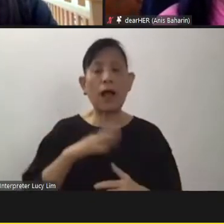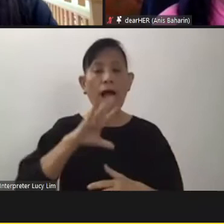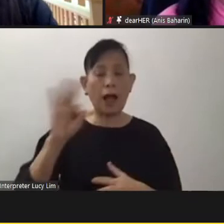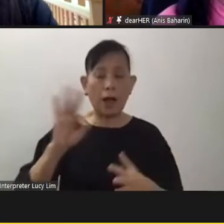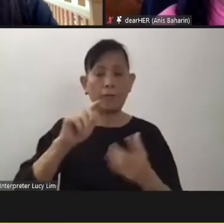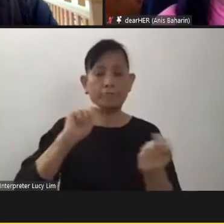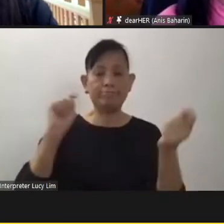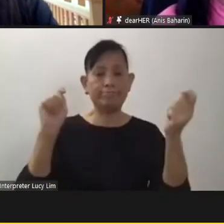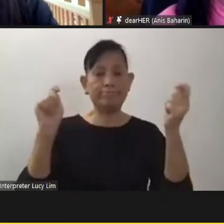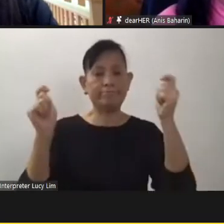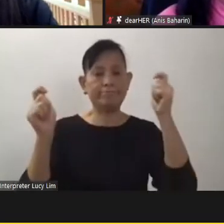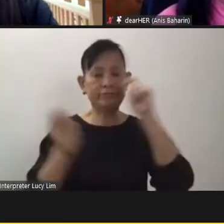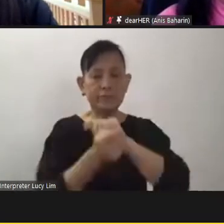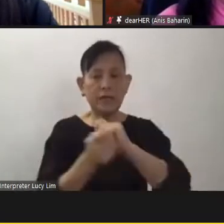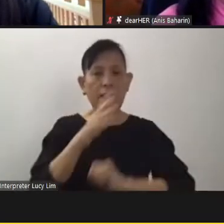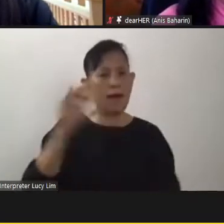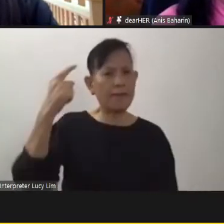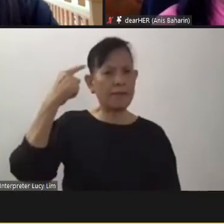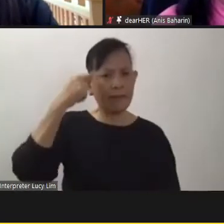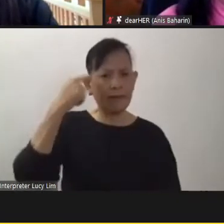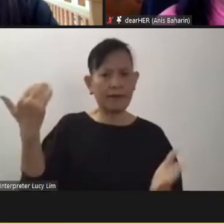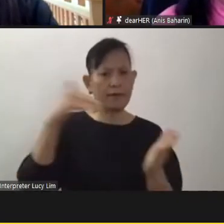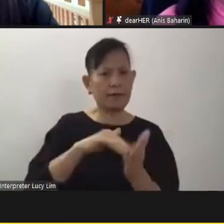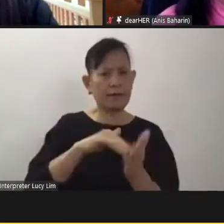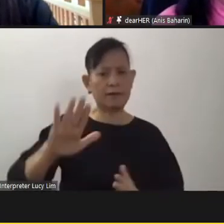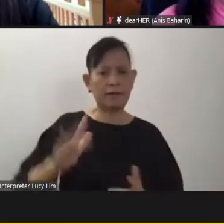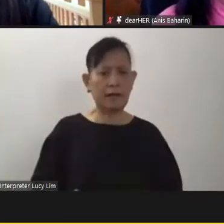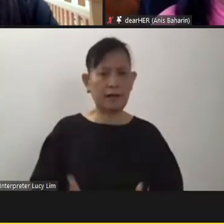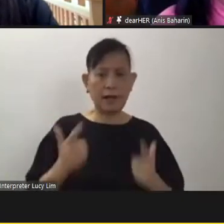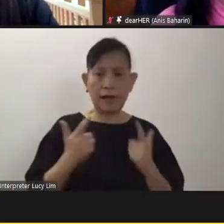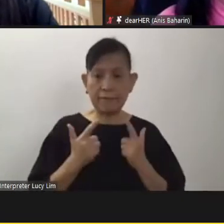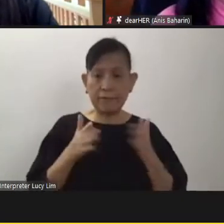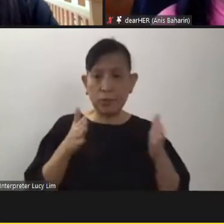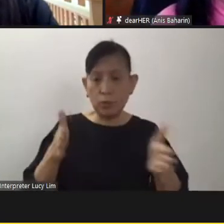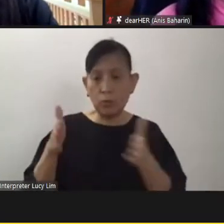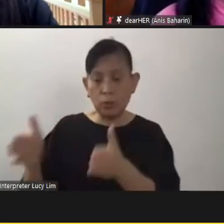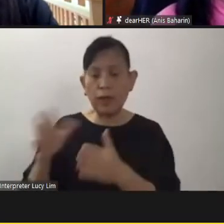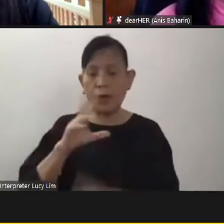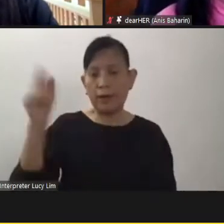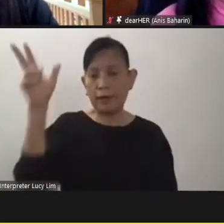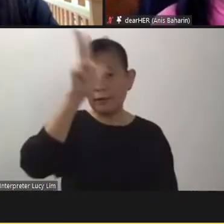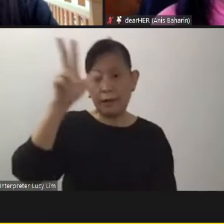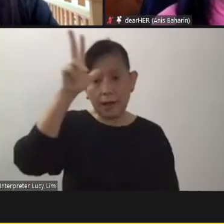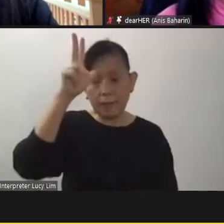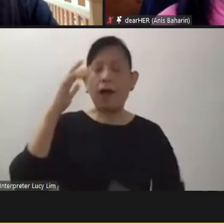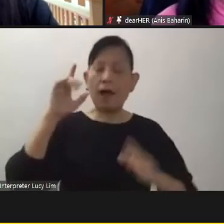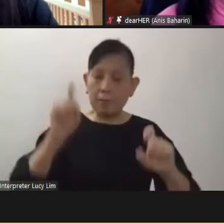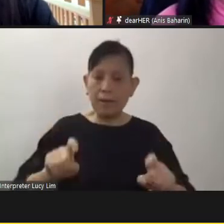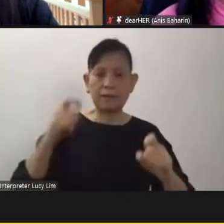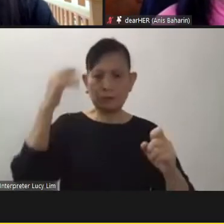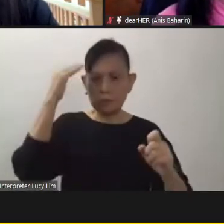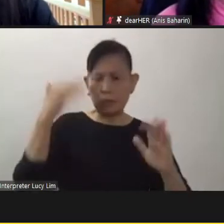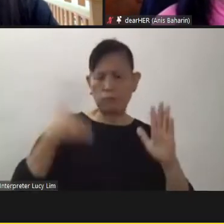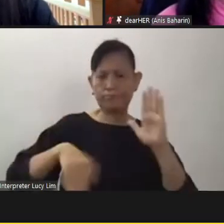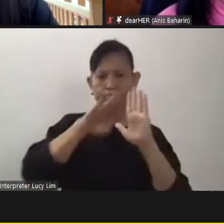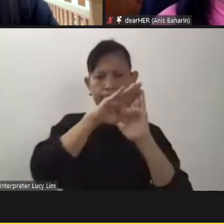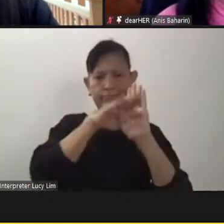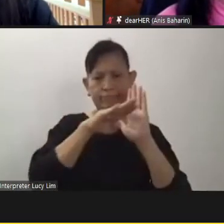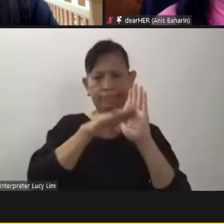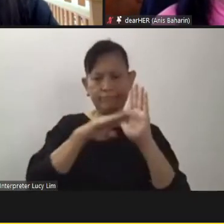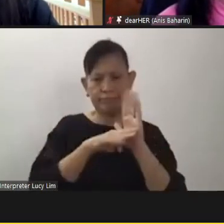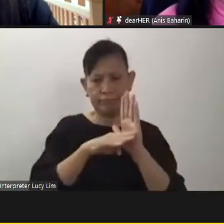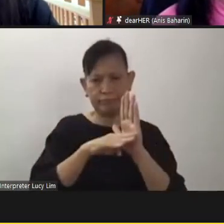our, rethink our lifestyle. And then for the corporations and governments, they have to redesign the mechanisms that are, which is